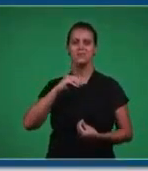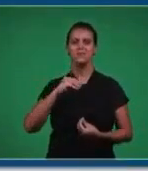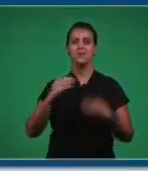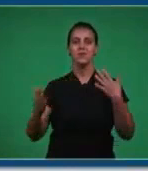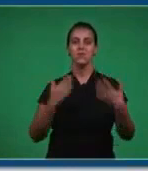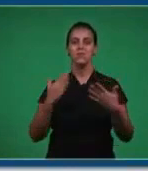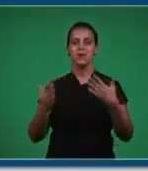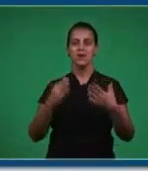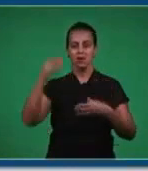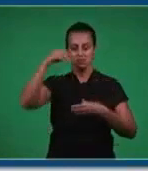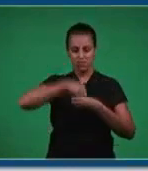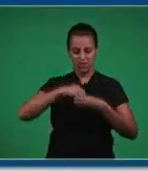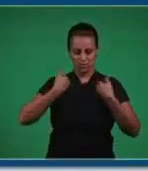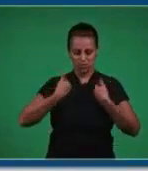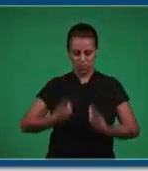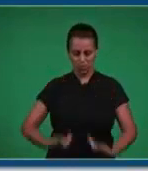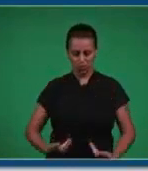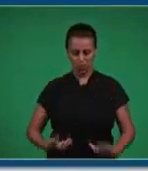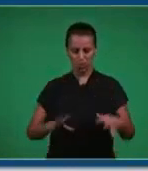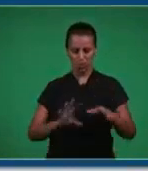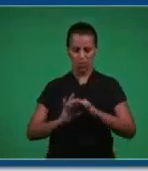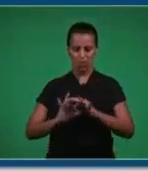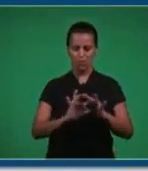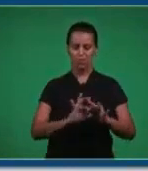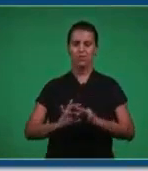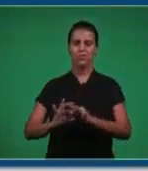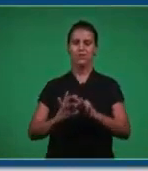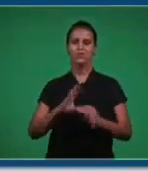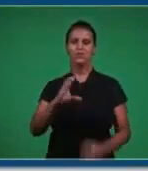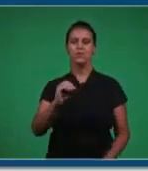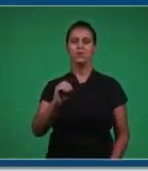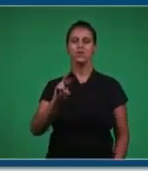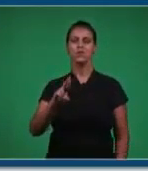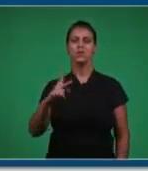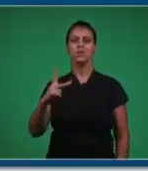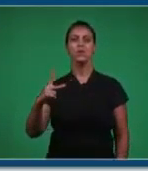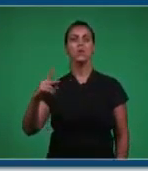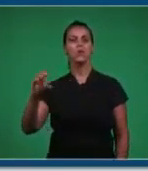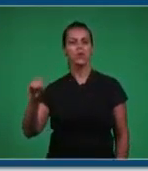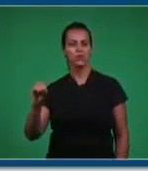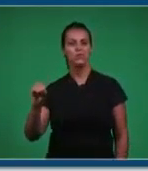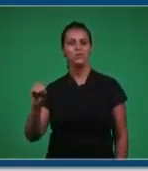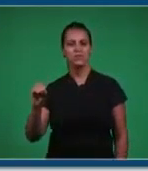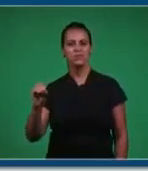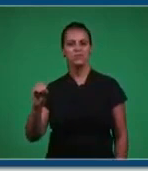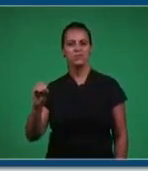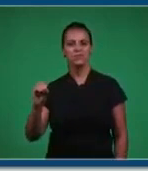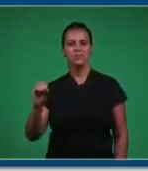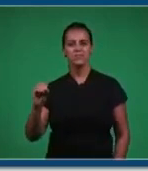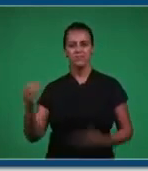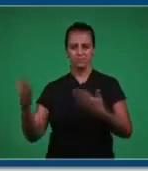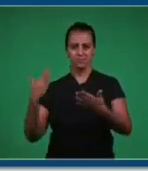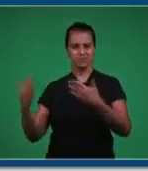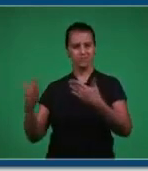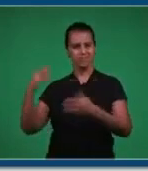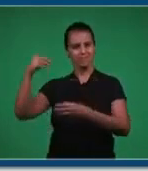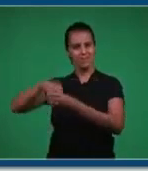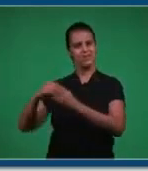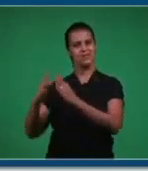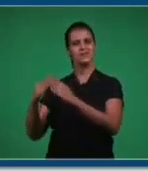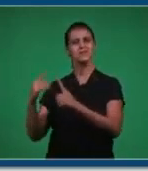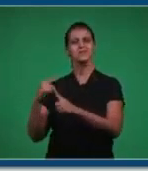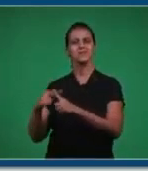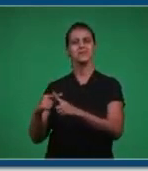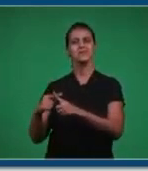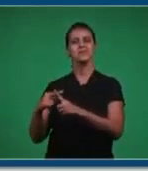Joints speak about the body that is structured and obedient to the word of the Lord. And this bone marrow that is producing this blood that gives